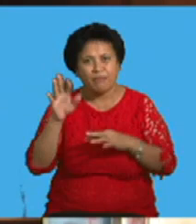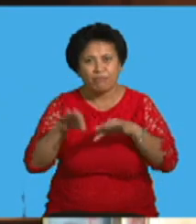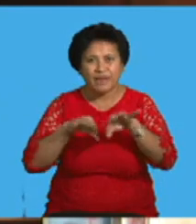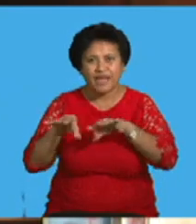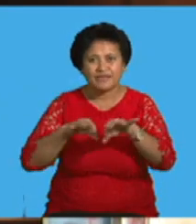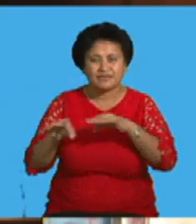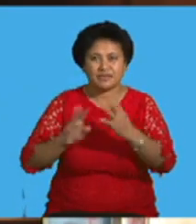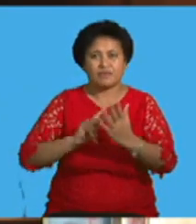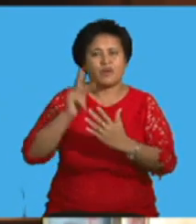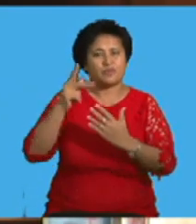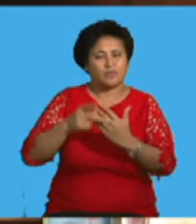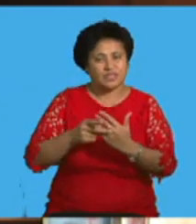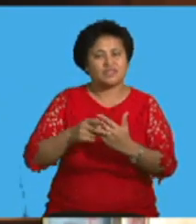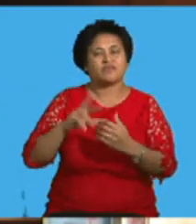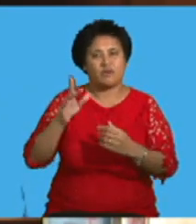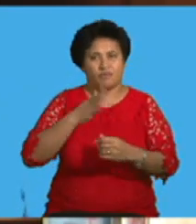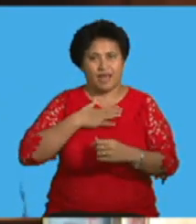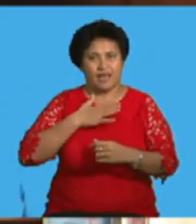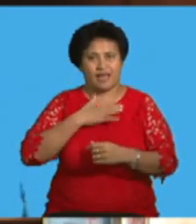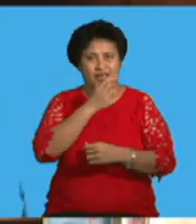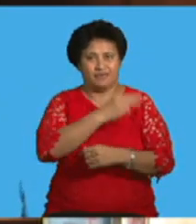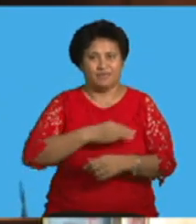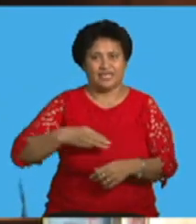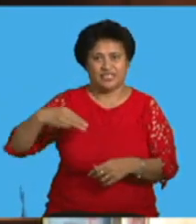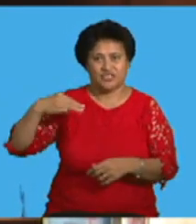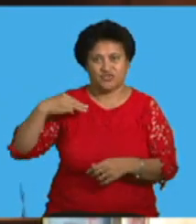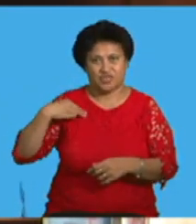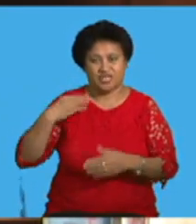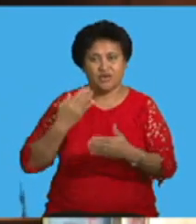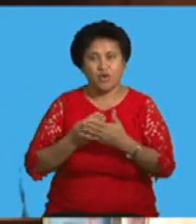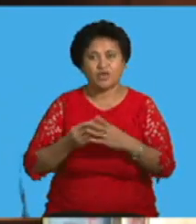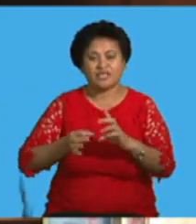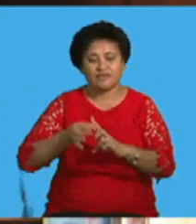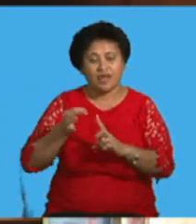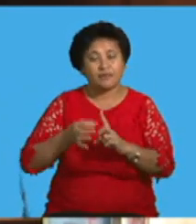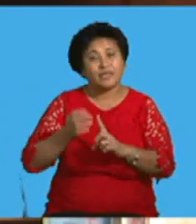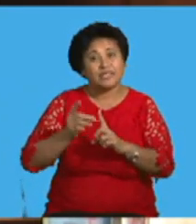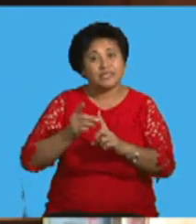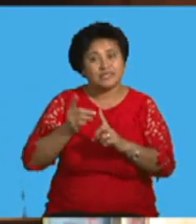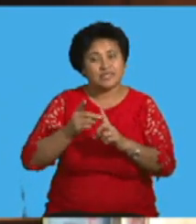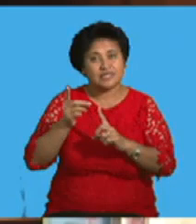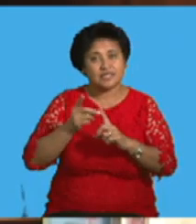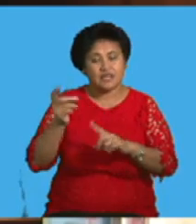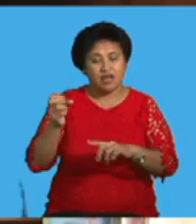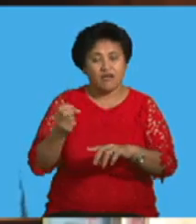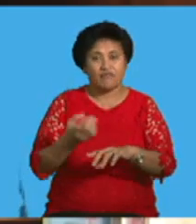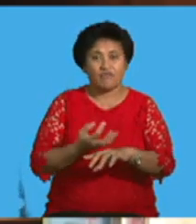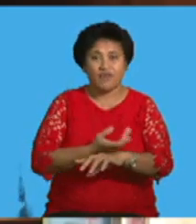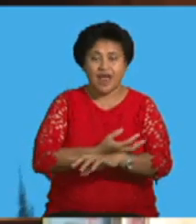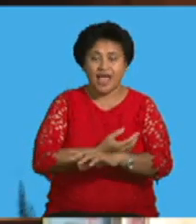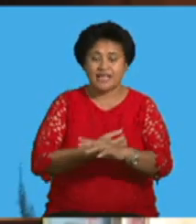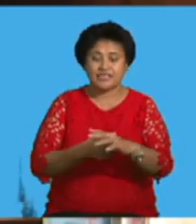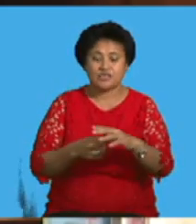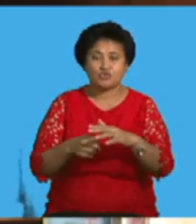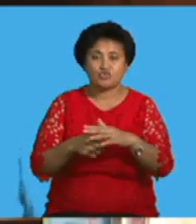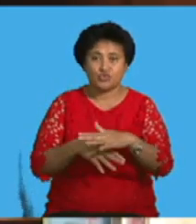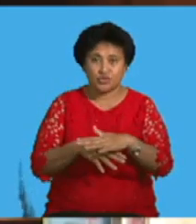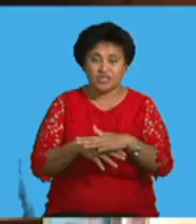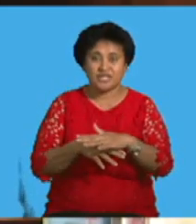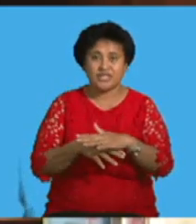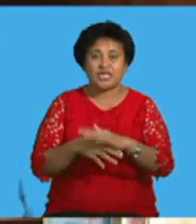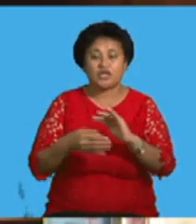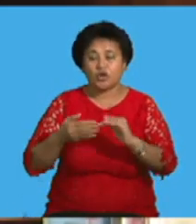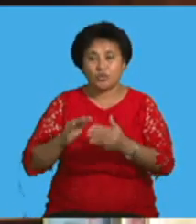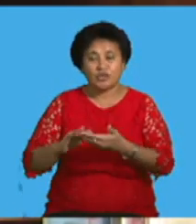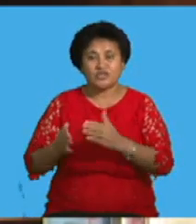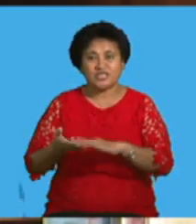Ministry of Industry, Trade and Tourism on the development of grassroots communities, micro, small and medium enterprises, what